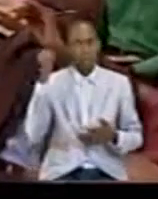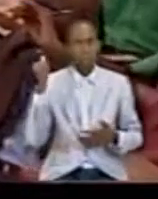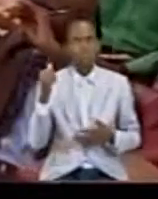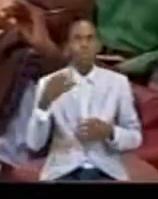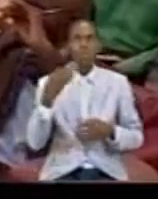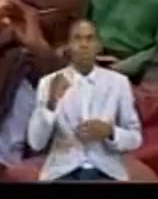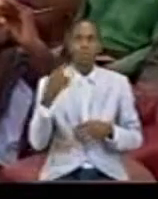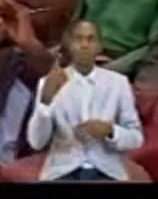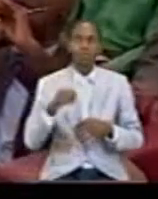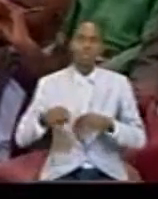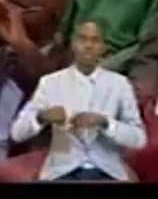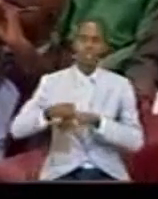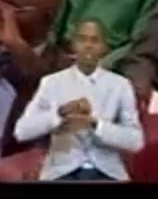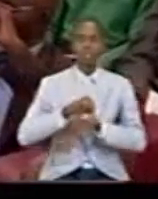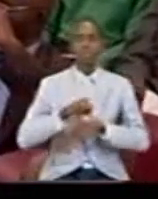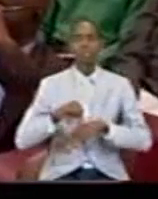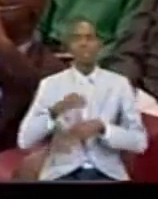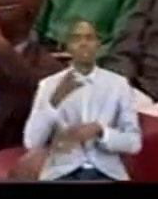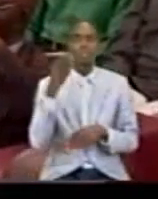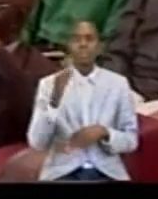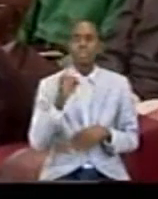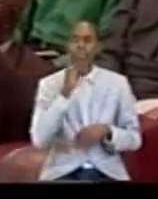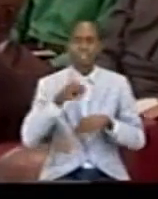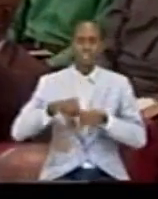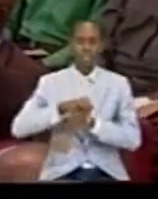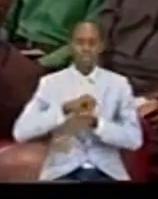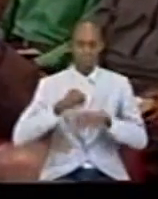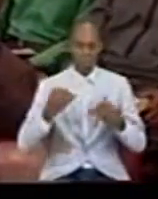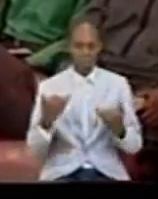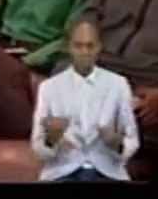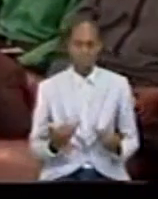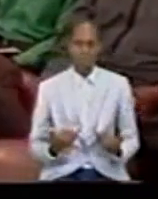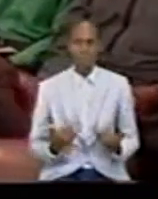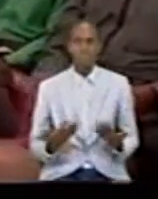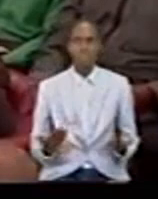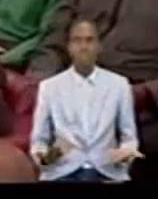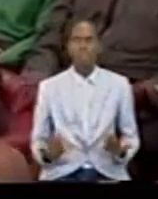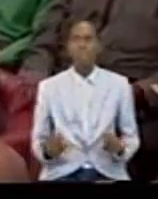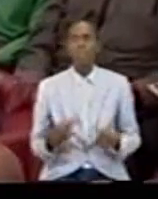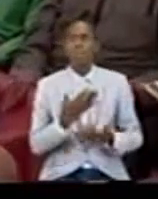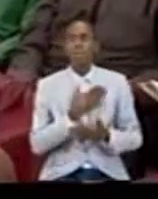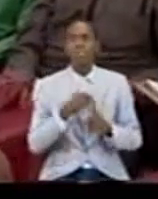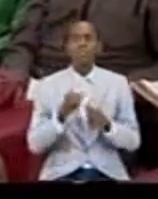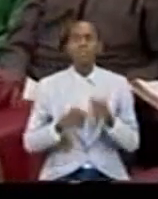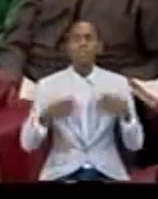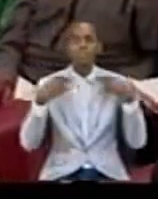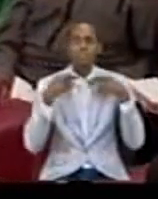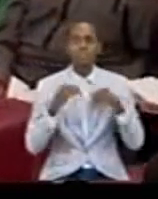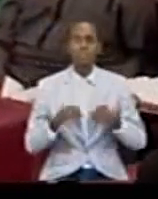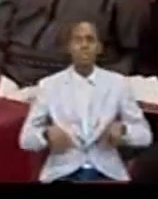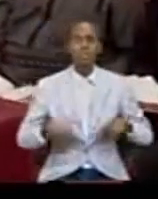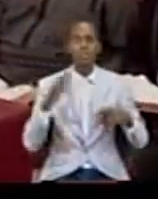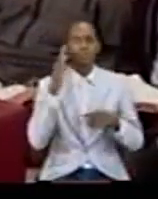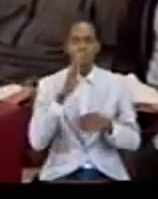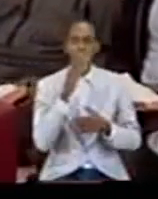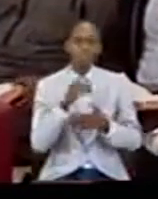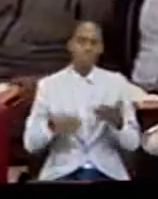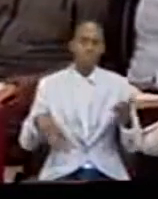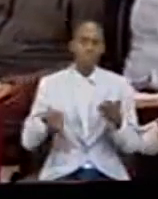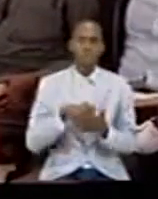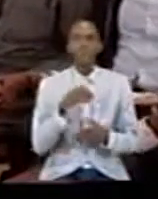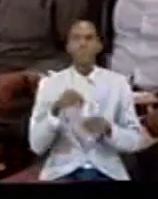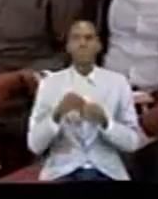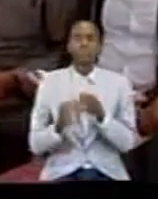the anointing. There's anointing present here today, and every yoke in your life will be canceled and destroyed